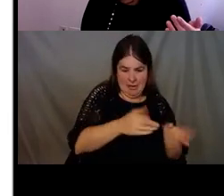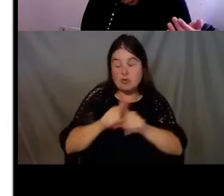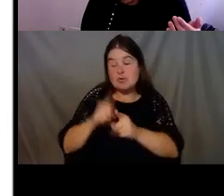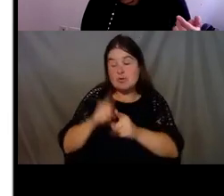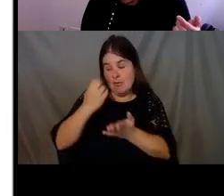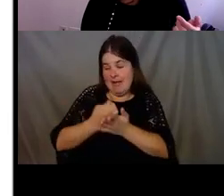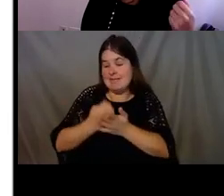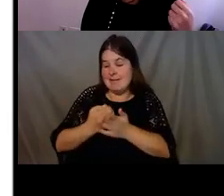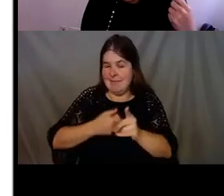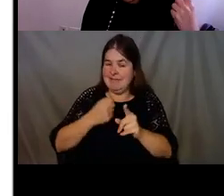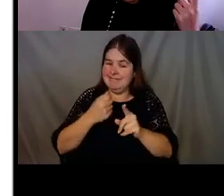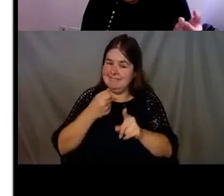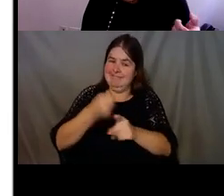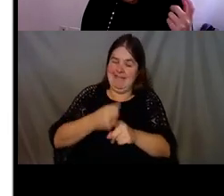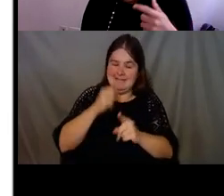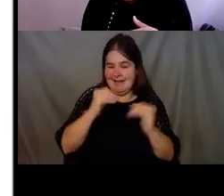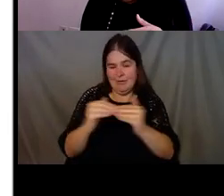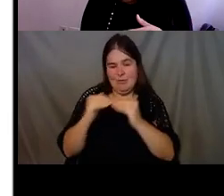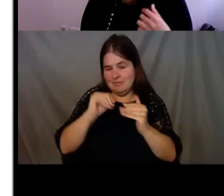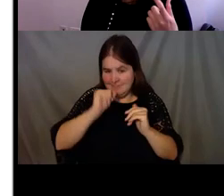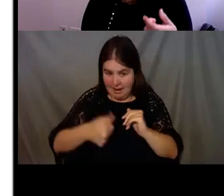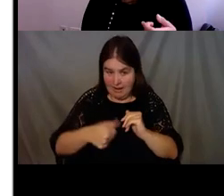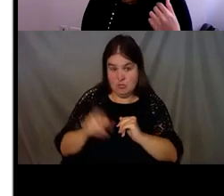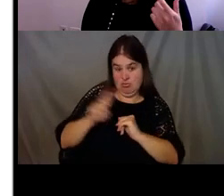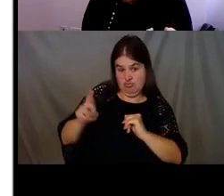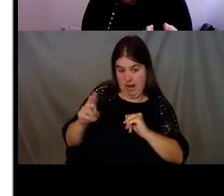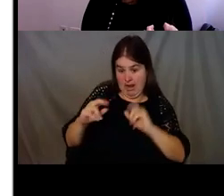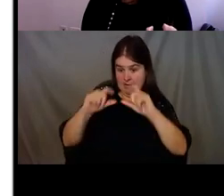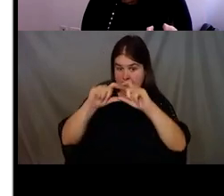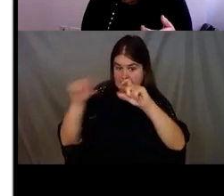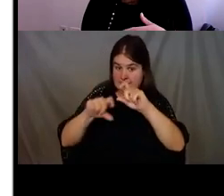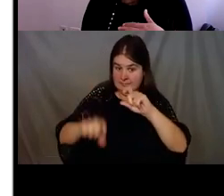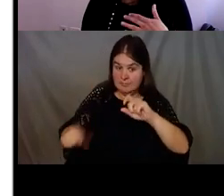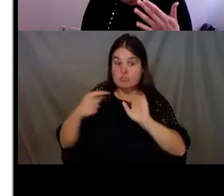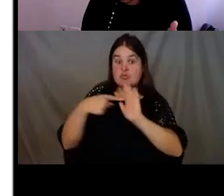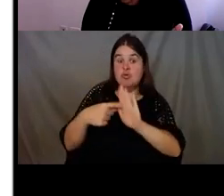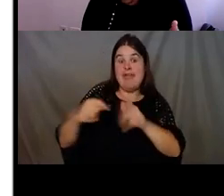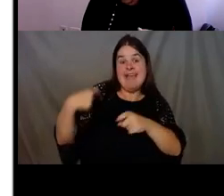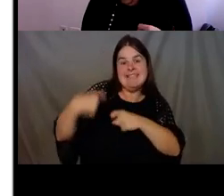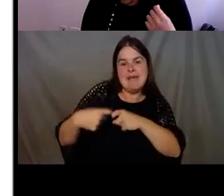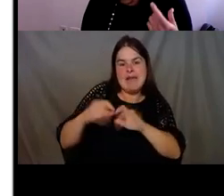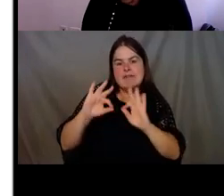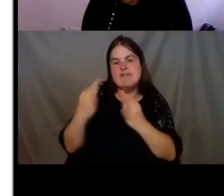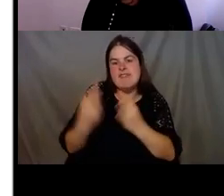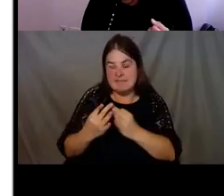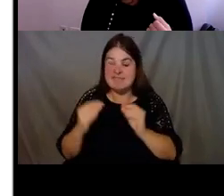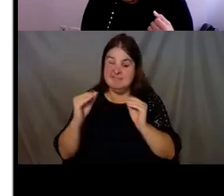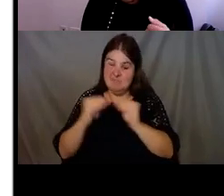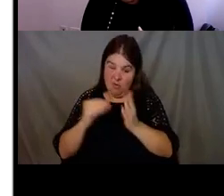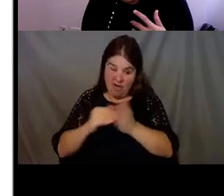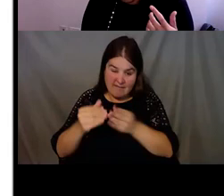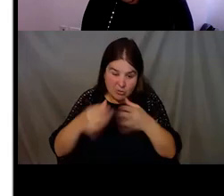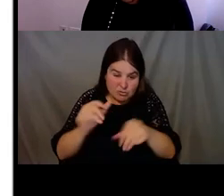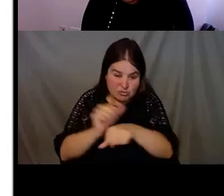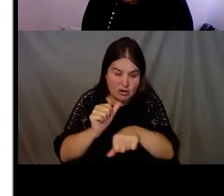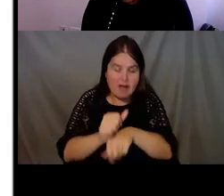indicators too, right? So the graph on the right, we see that Hispanic families were more likely to lose their jobs